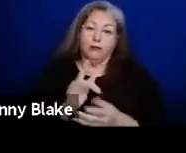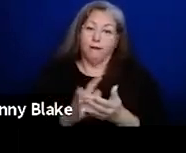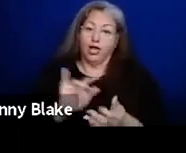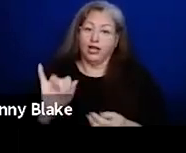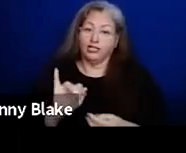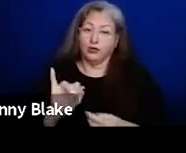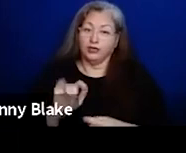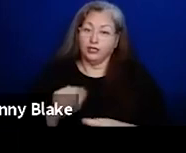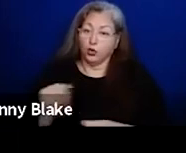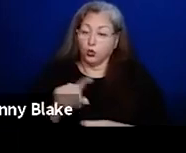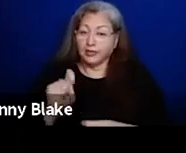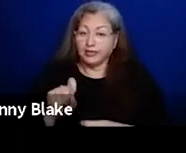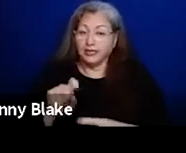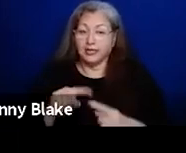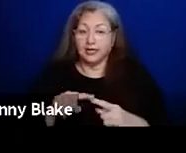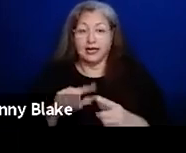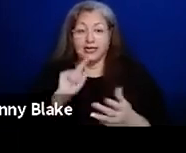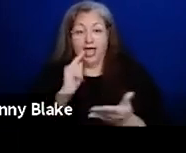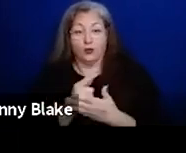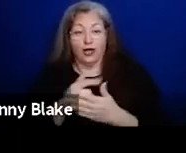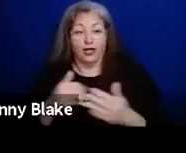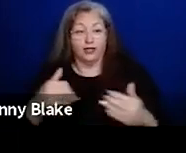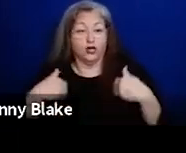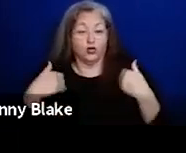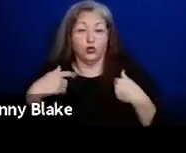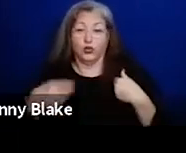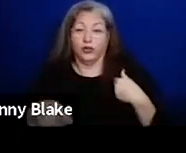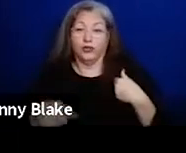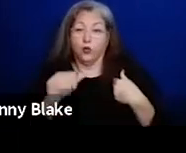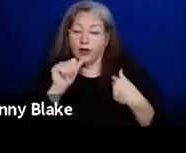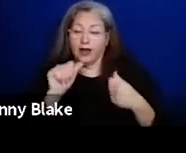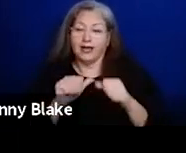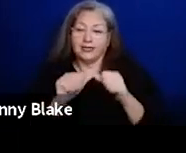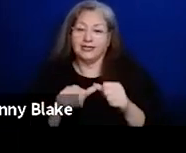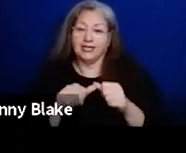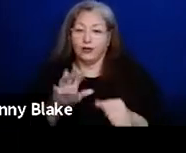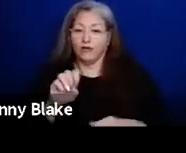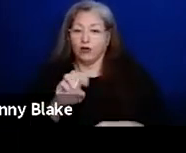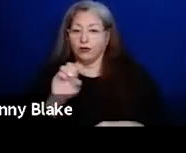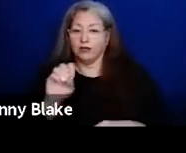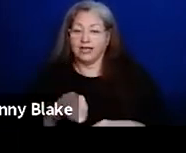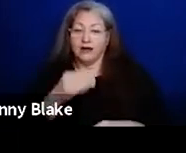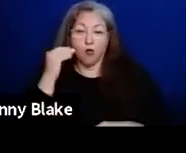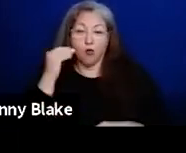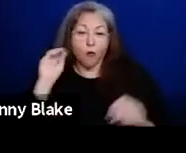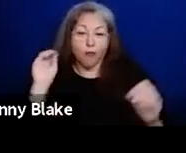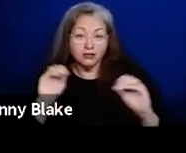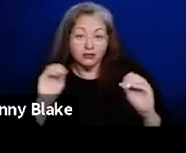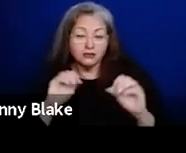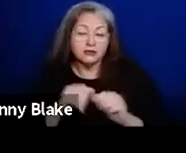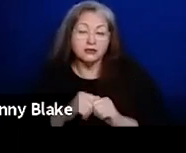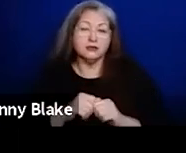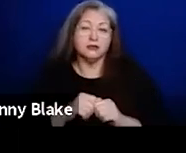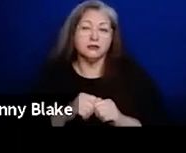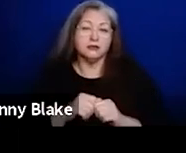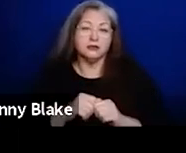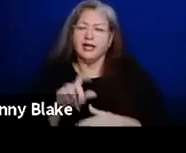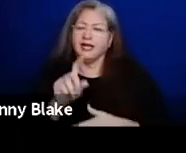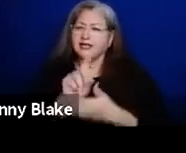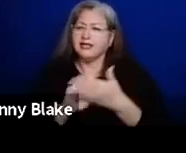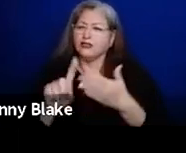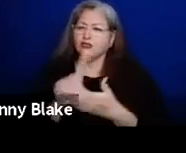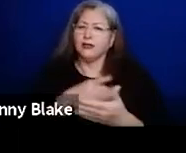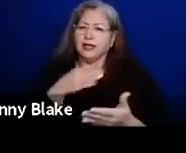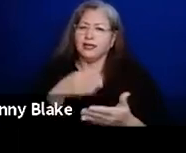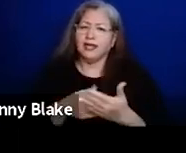need. It doesn't guarantee that our youth will not continue to be 40% of the homeless population. Discrimination